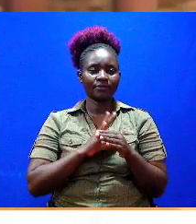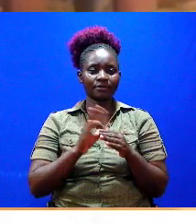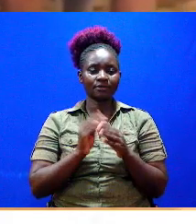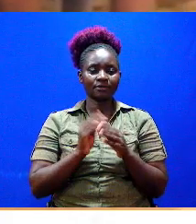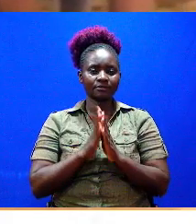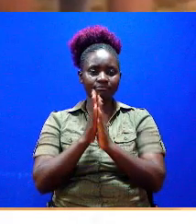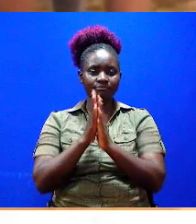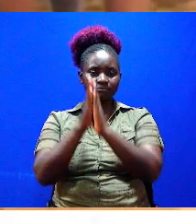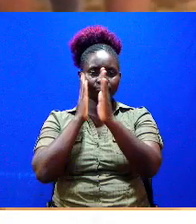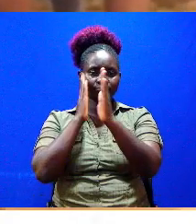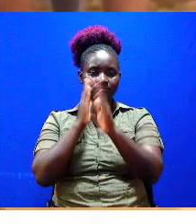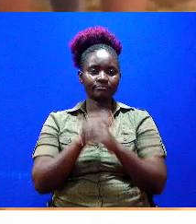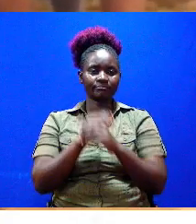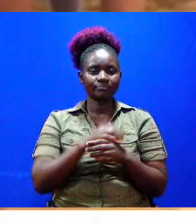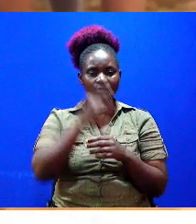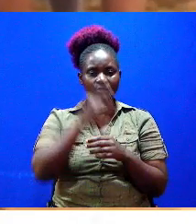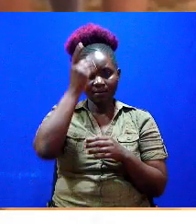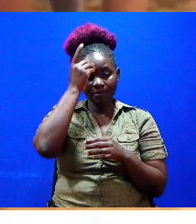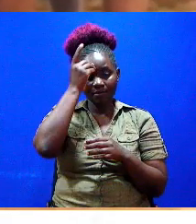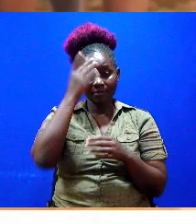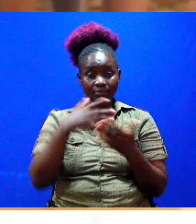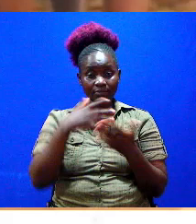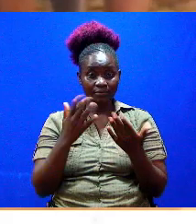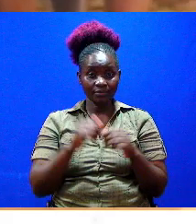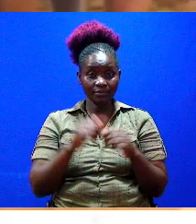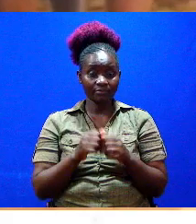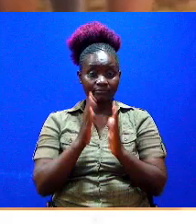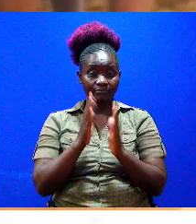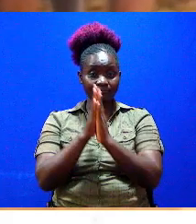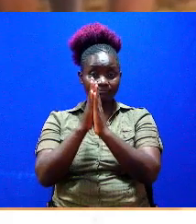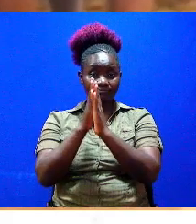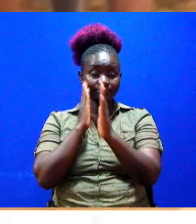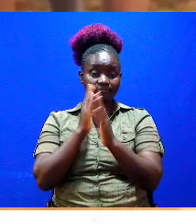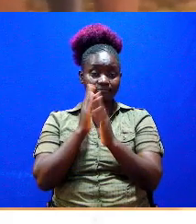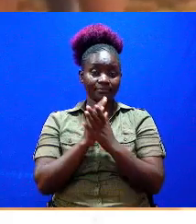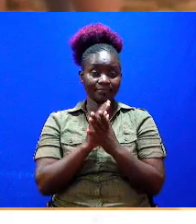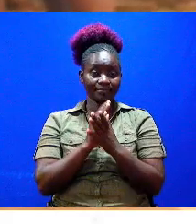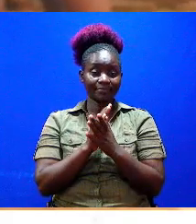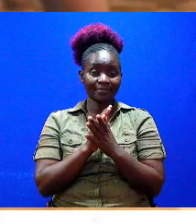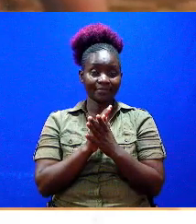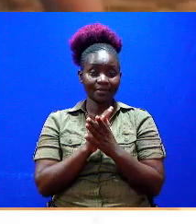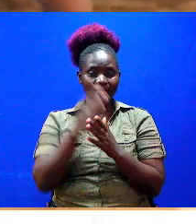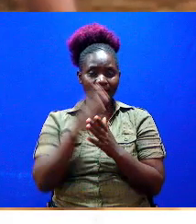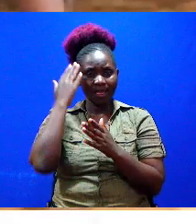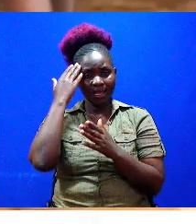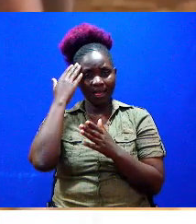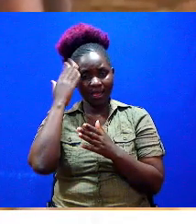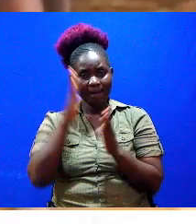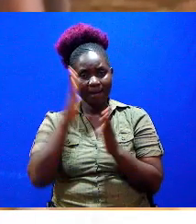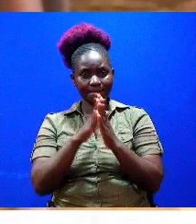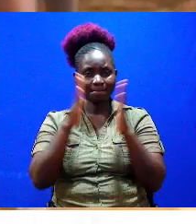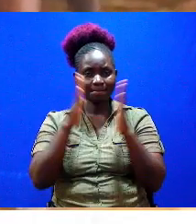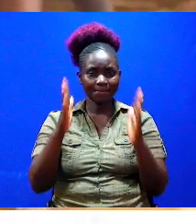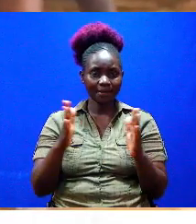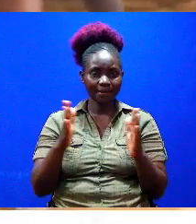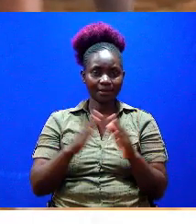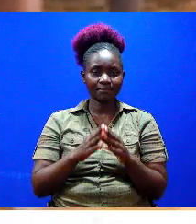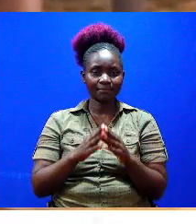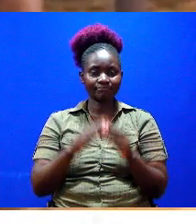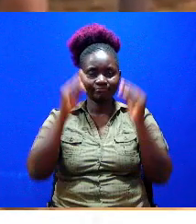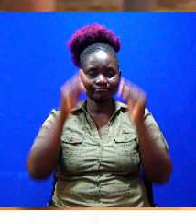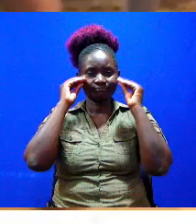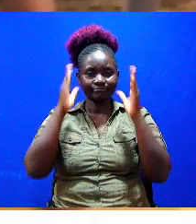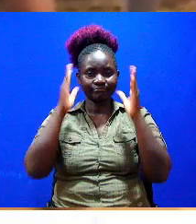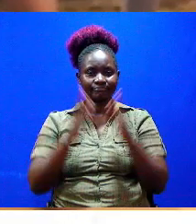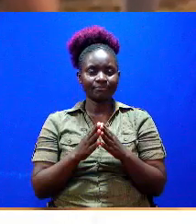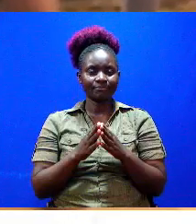feel like it's come to a time when we need a school bus because our population has grown big and we need to have learners because we are attracting learners